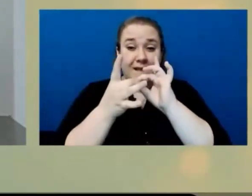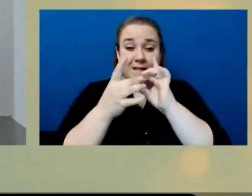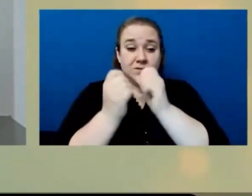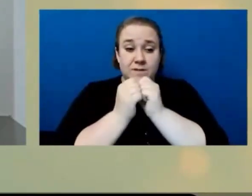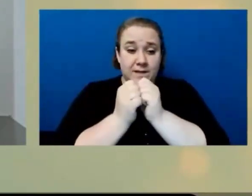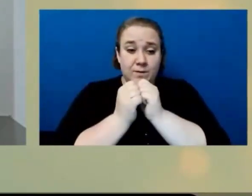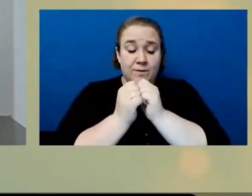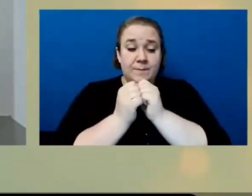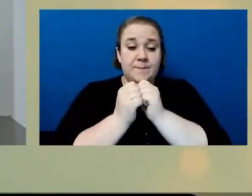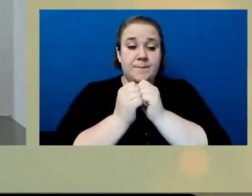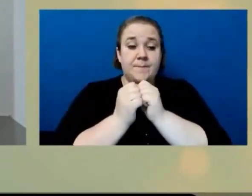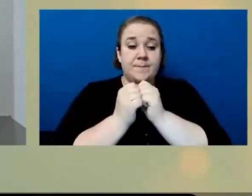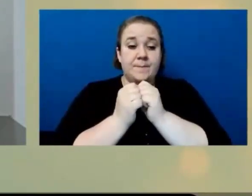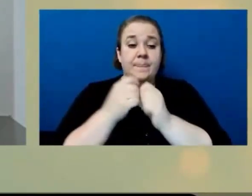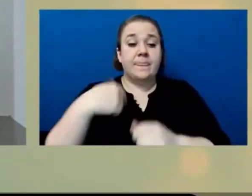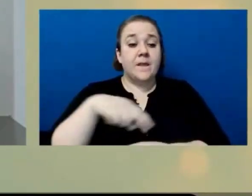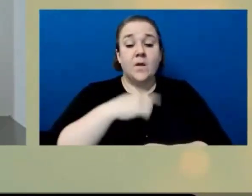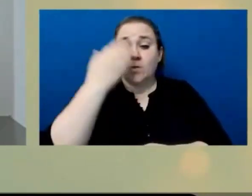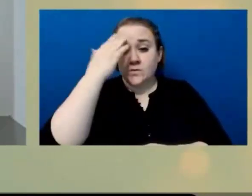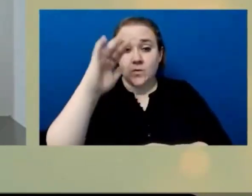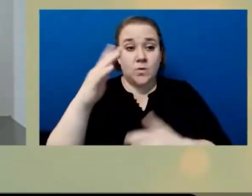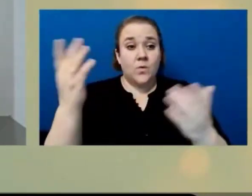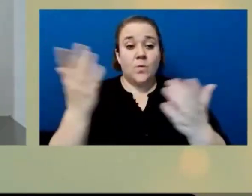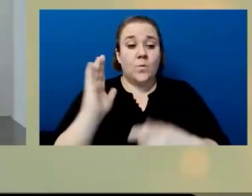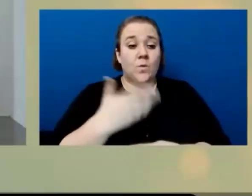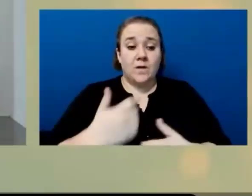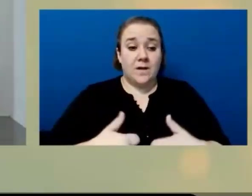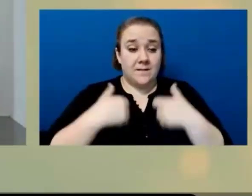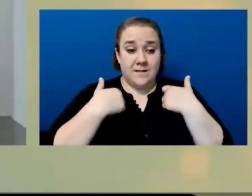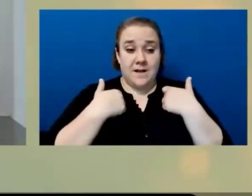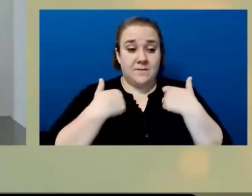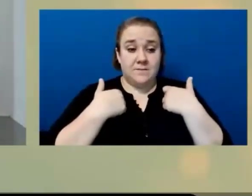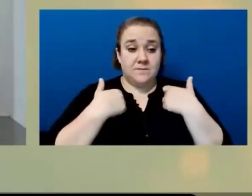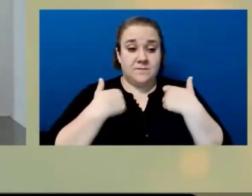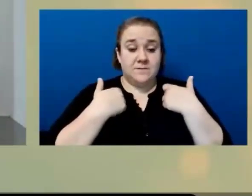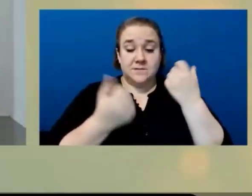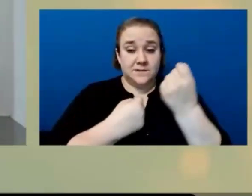breathing. Each holy thing is borrowed.